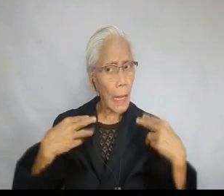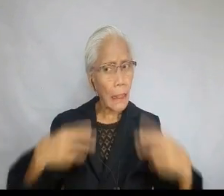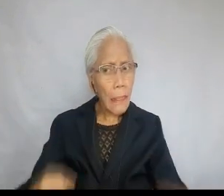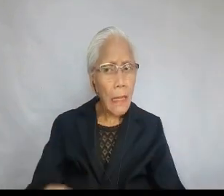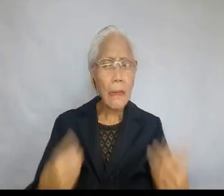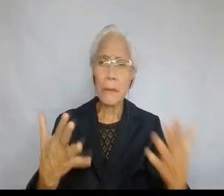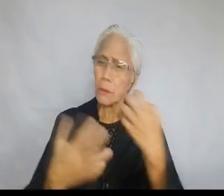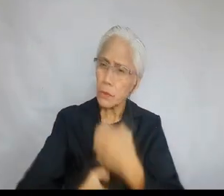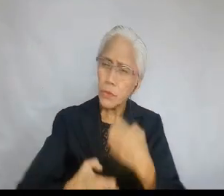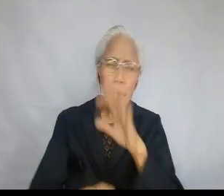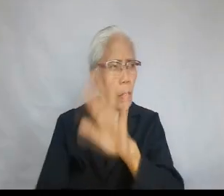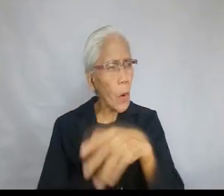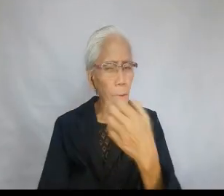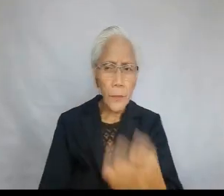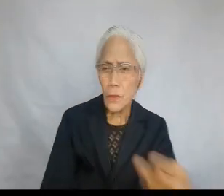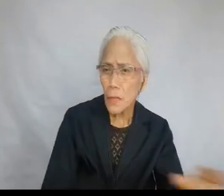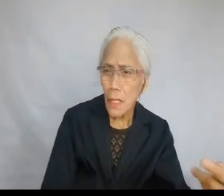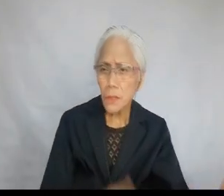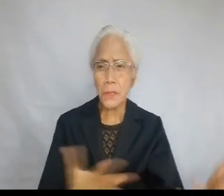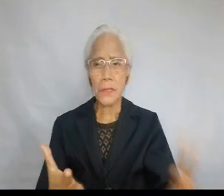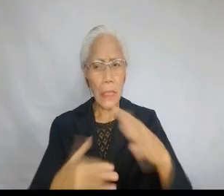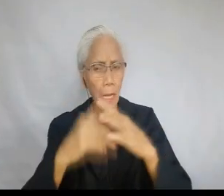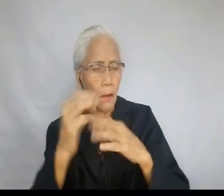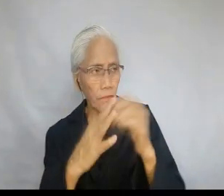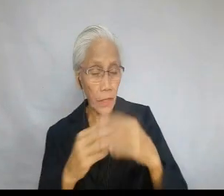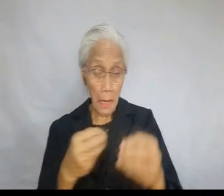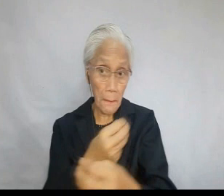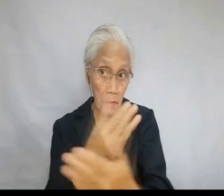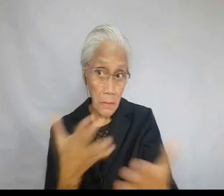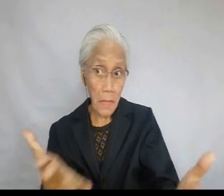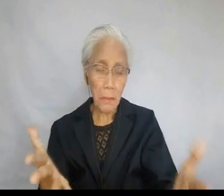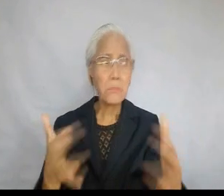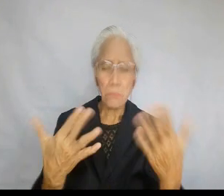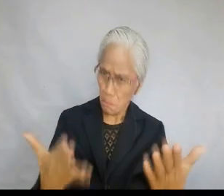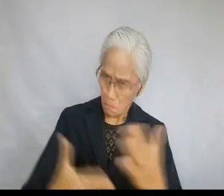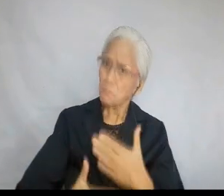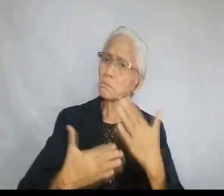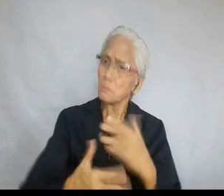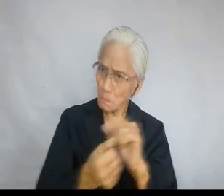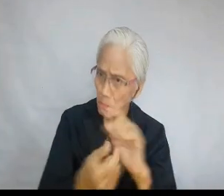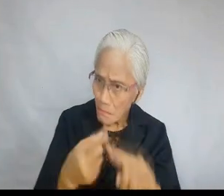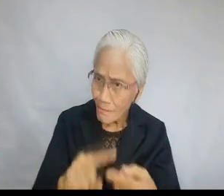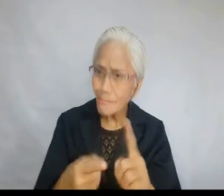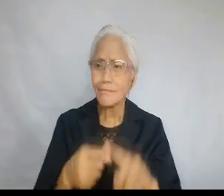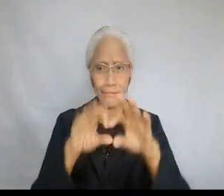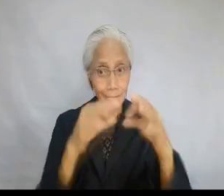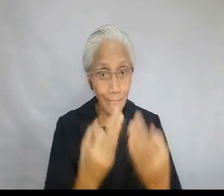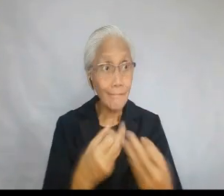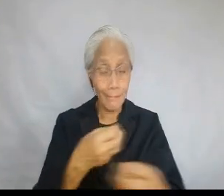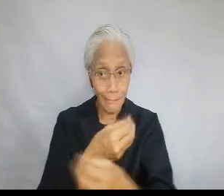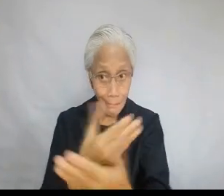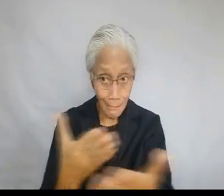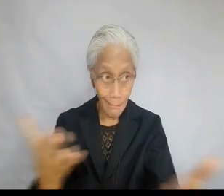healthy. Enjoy your possessions and the comfort they provide. Cherish your friends and family for the love that